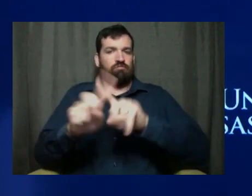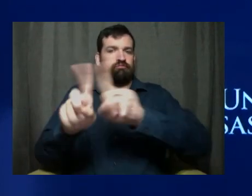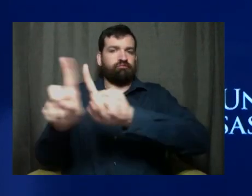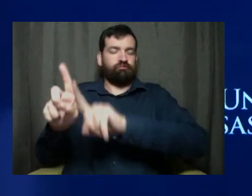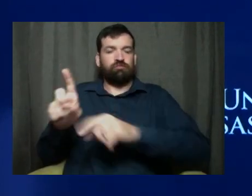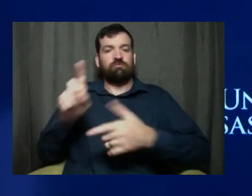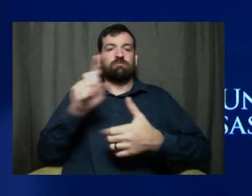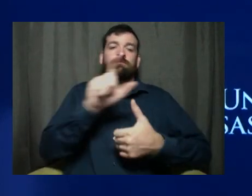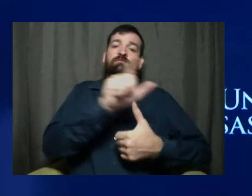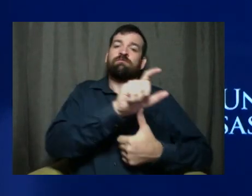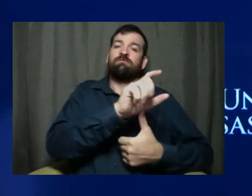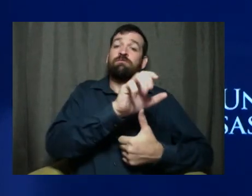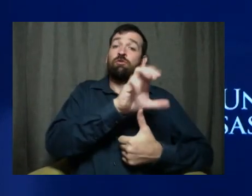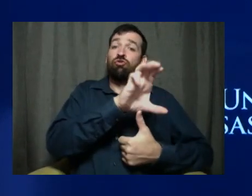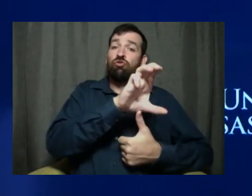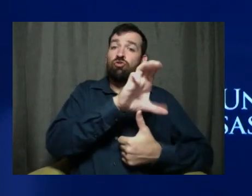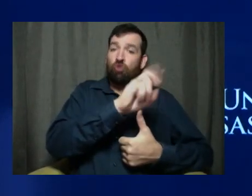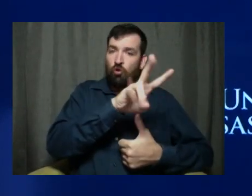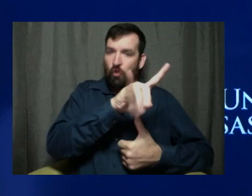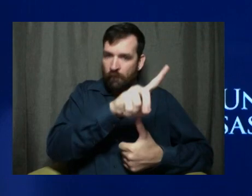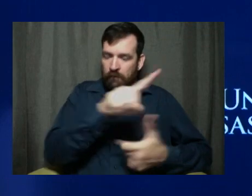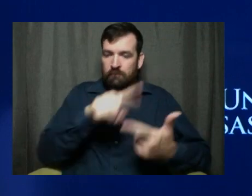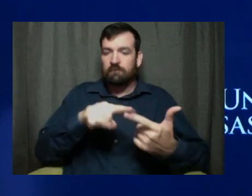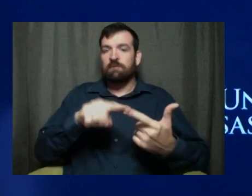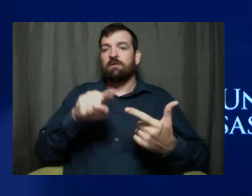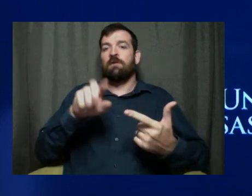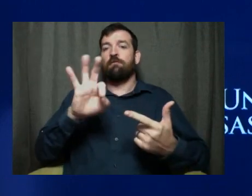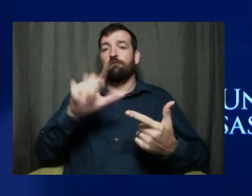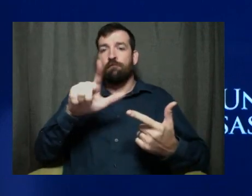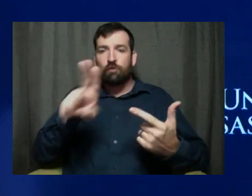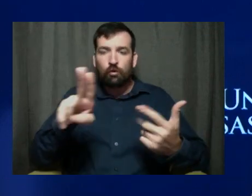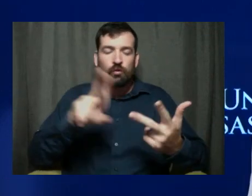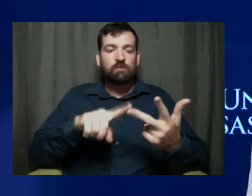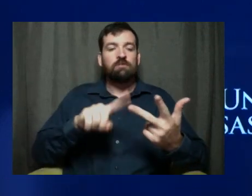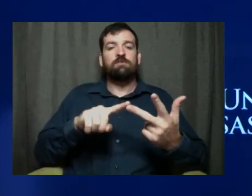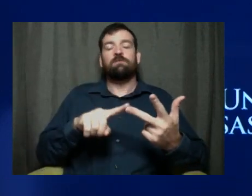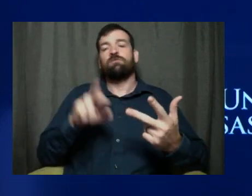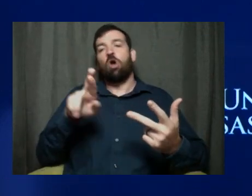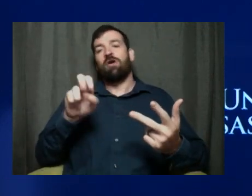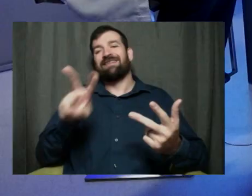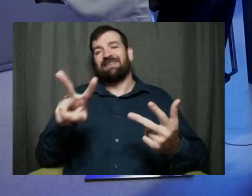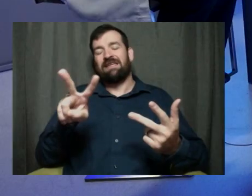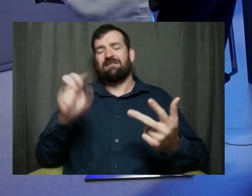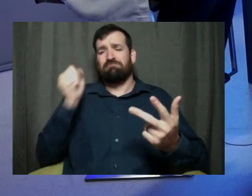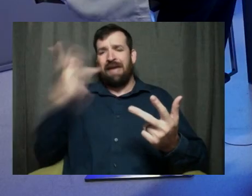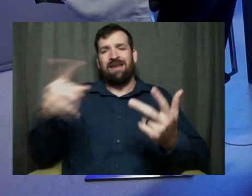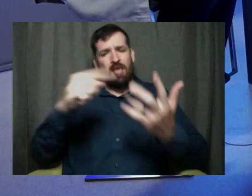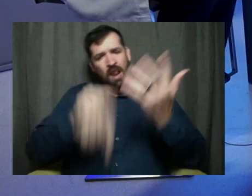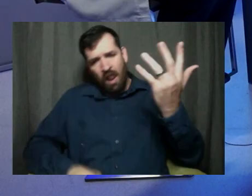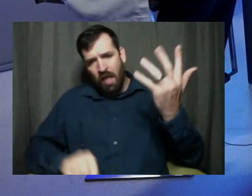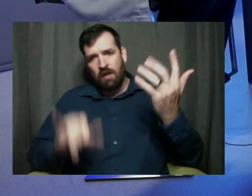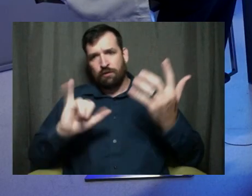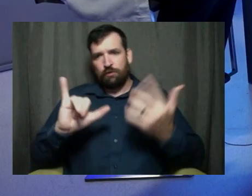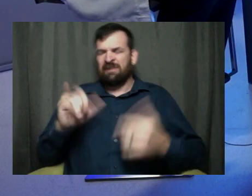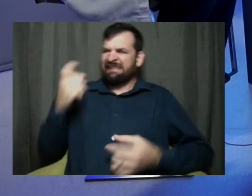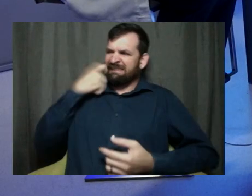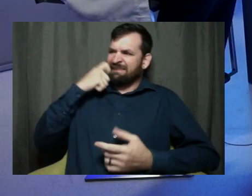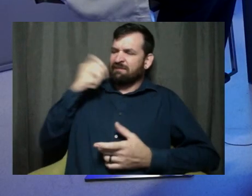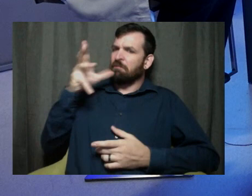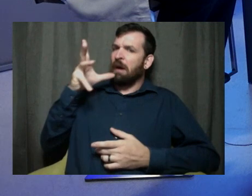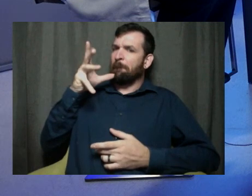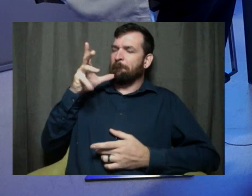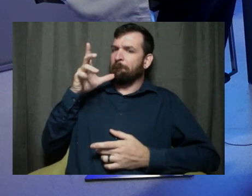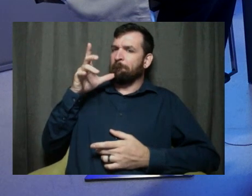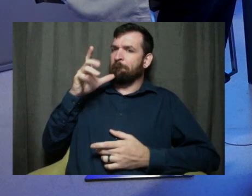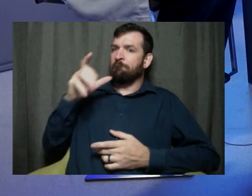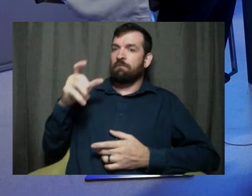as well, with a much higher degree of accuracy, as well as a lot of other viruses too. So the mom that we just showed you here, she was